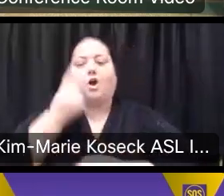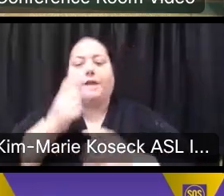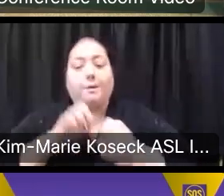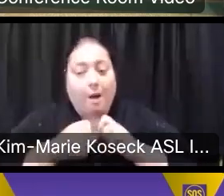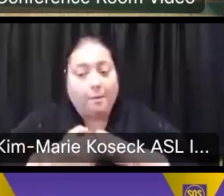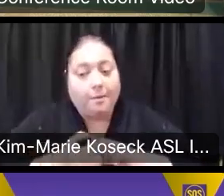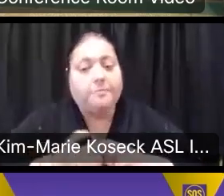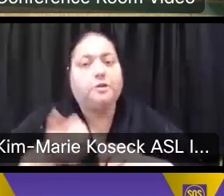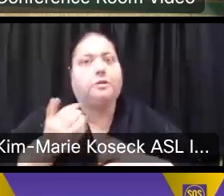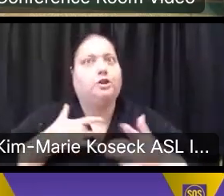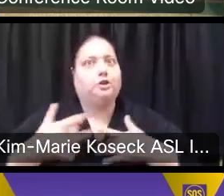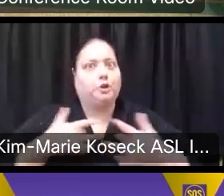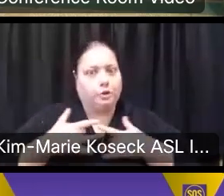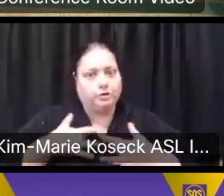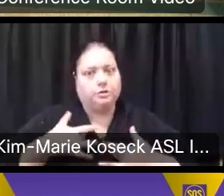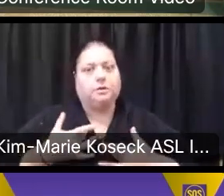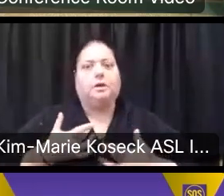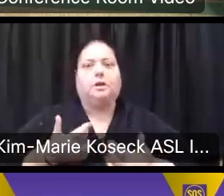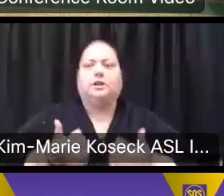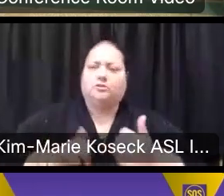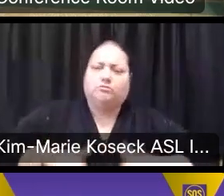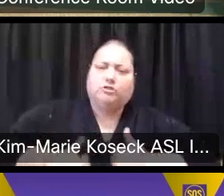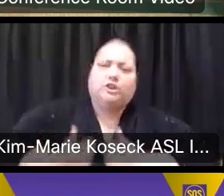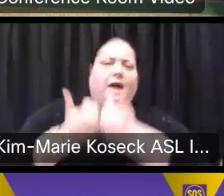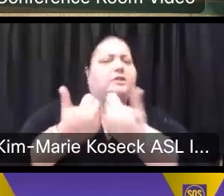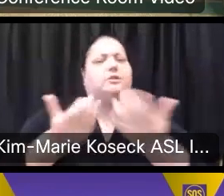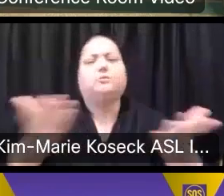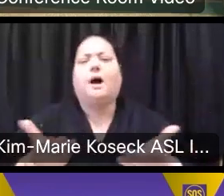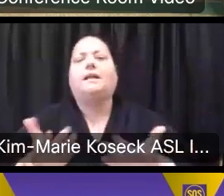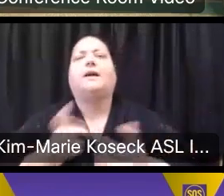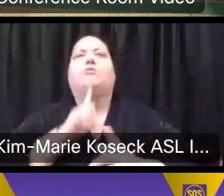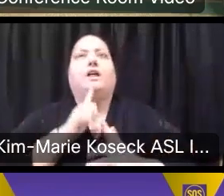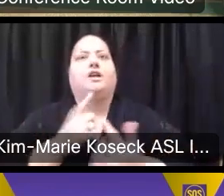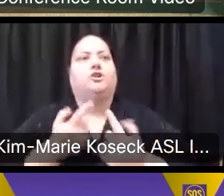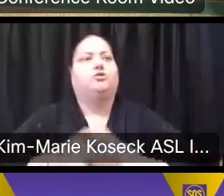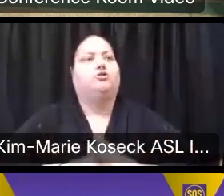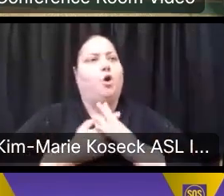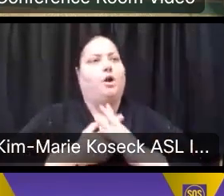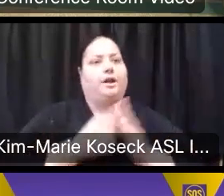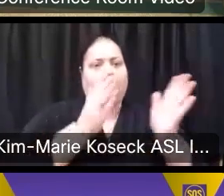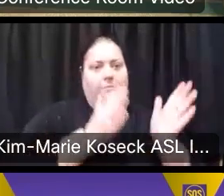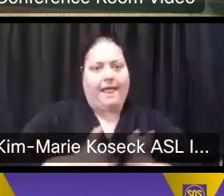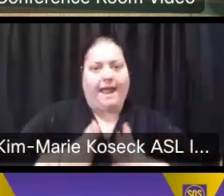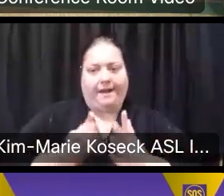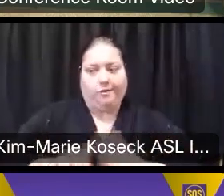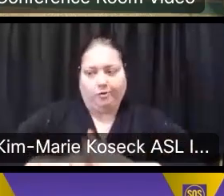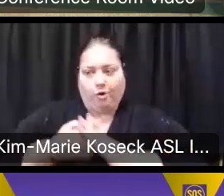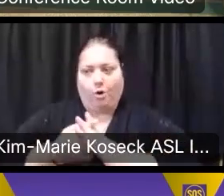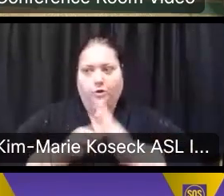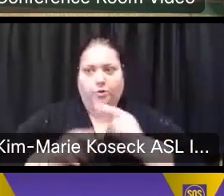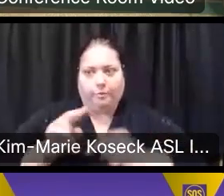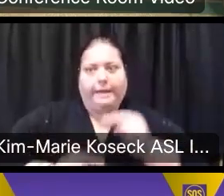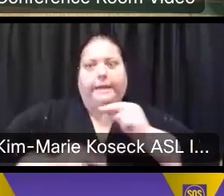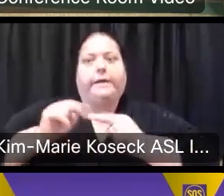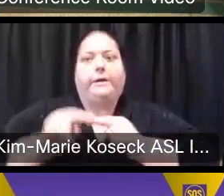problems, their concerns, what are their challenges, and starting to really kind of put together a plan to support